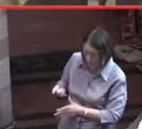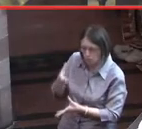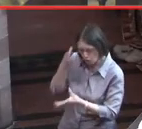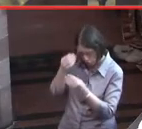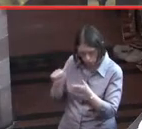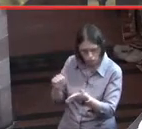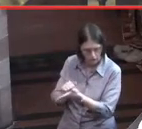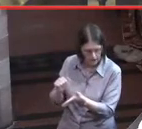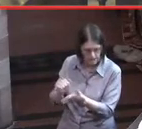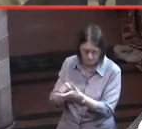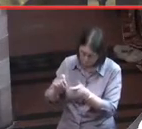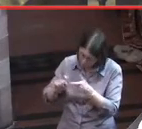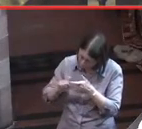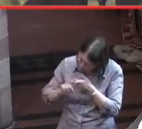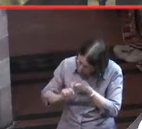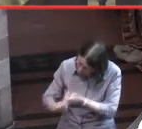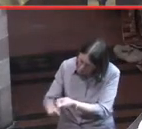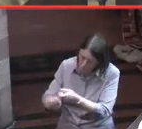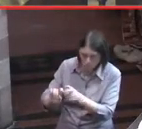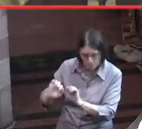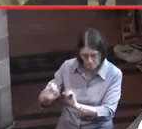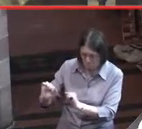and faithful to their vocation.